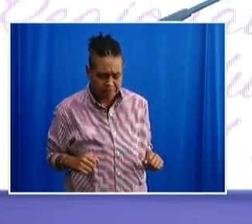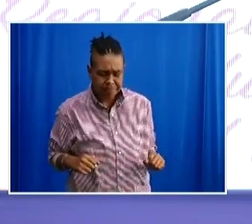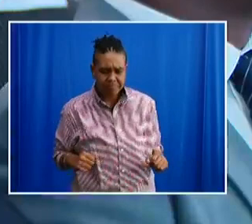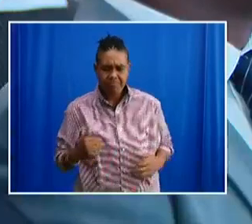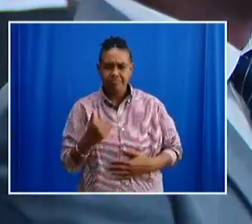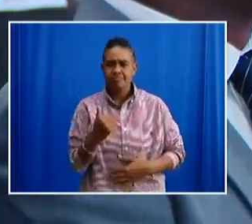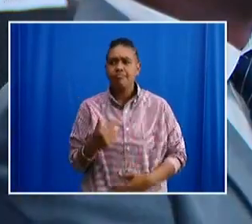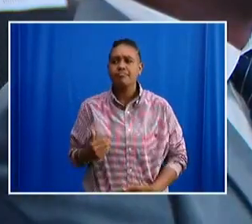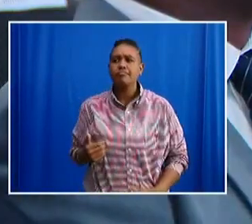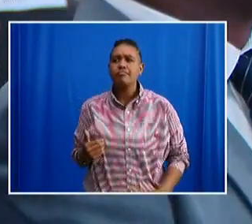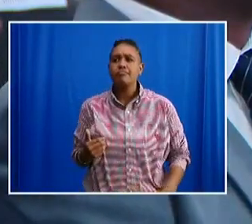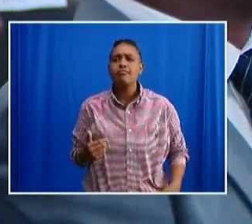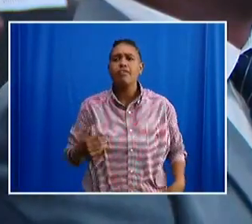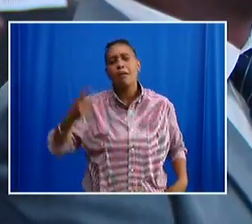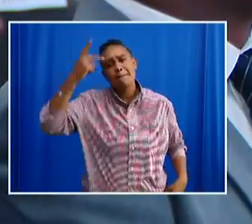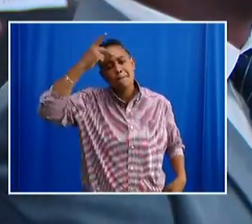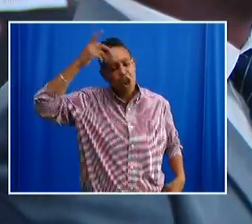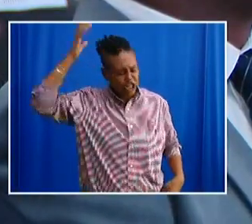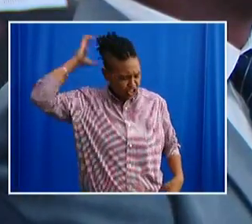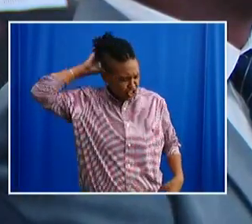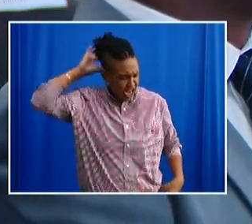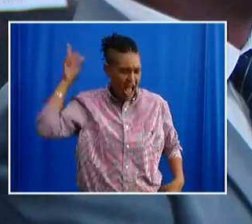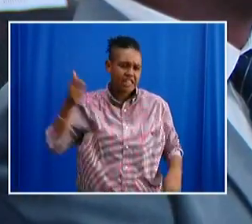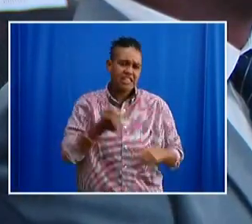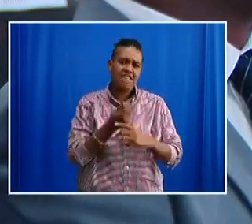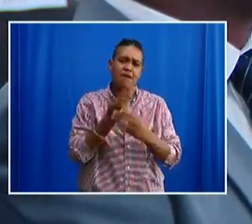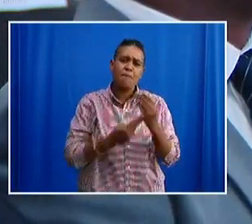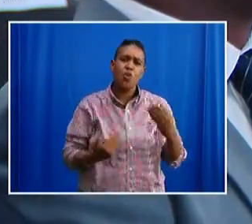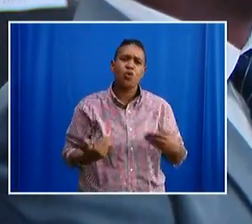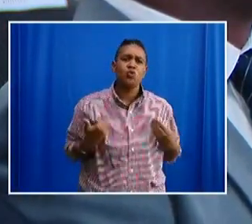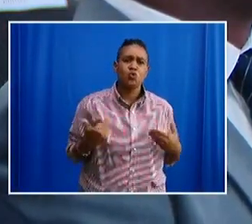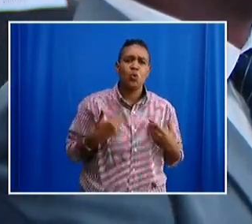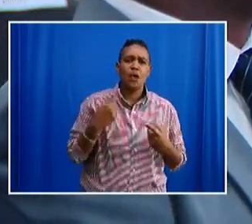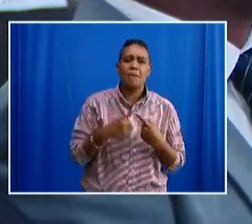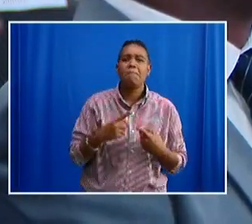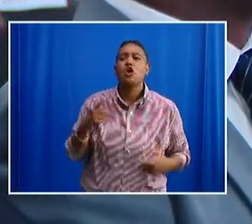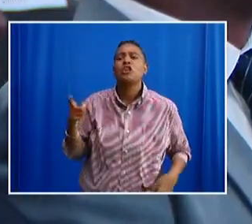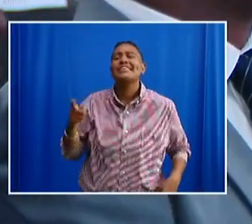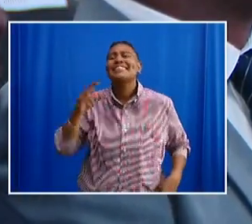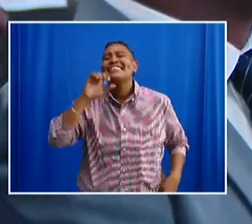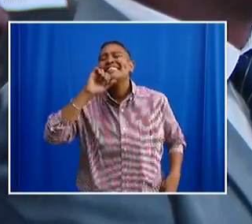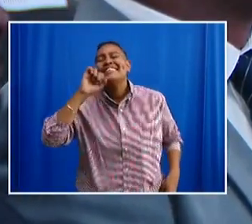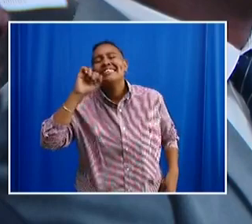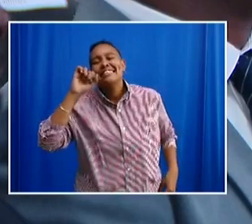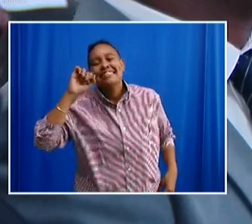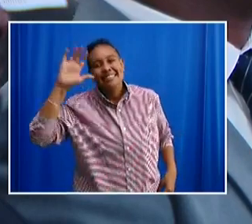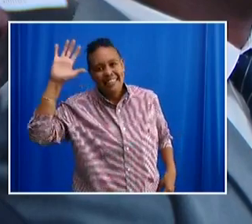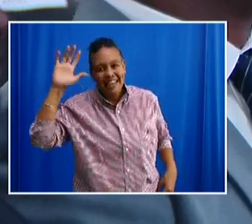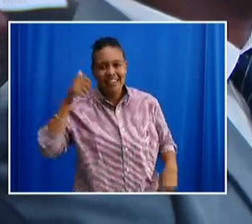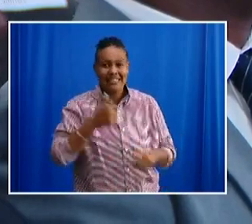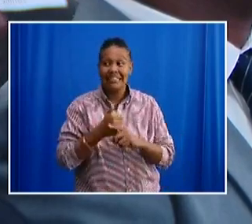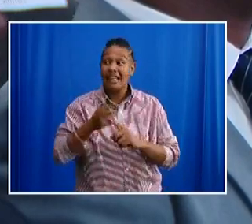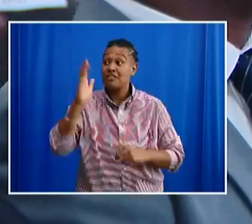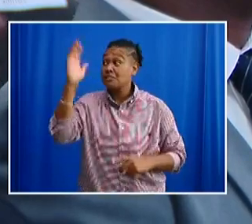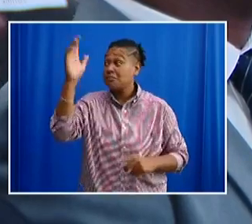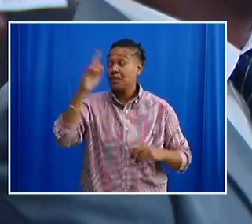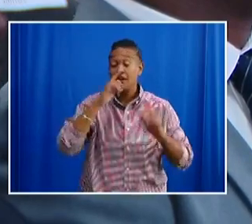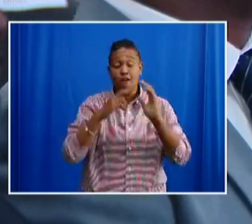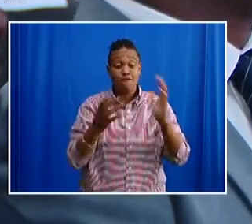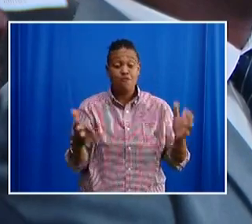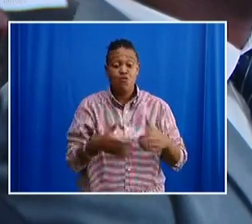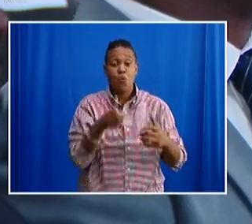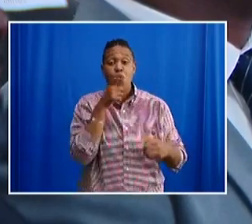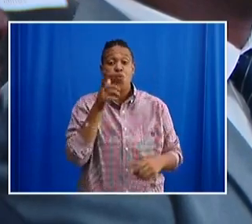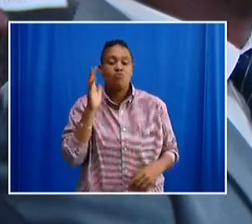Colleague Pernell Charles, both junior and senior, Speaker of the House, who was once a Minister of Local